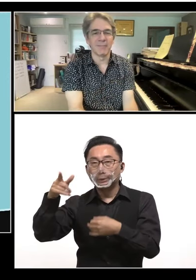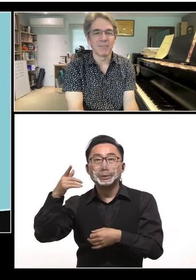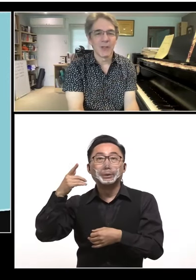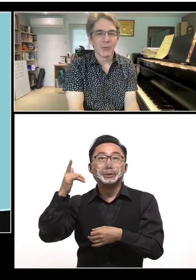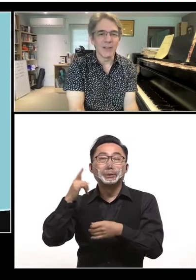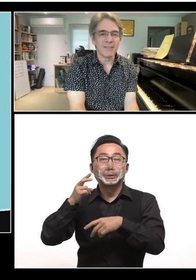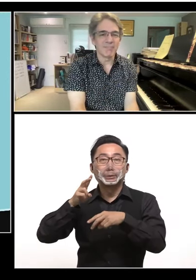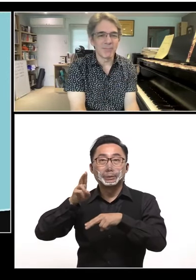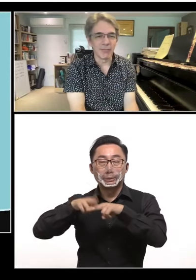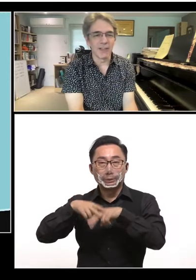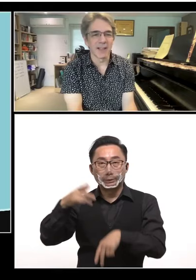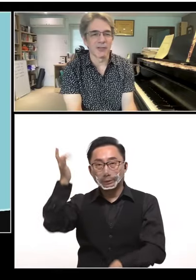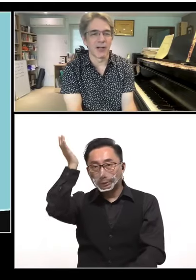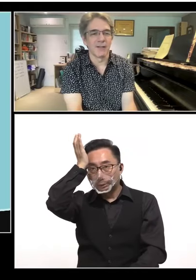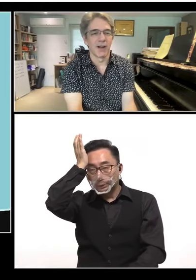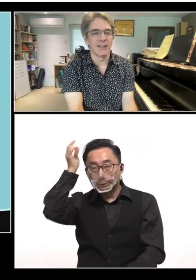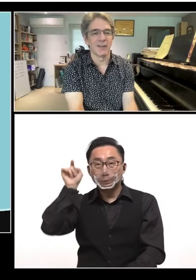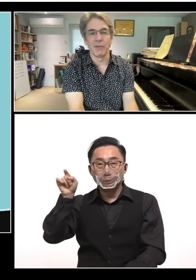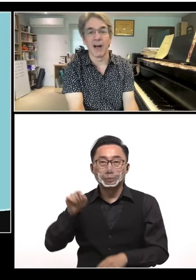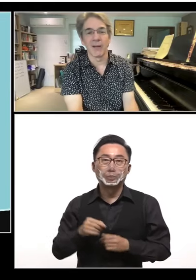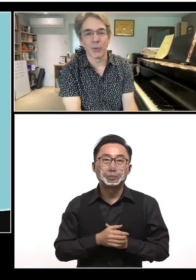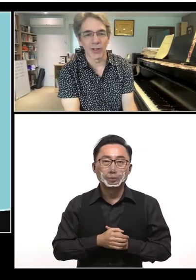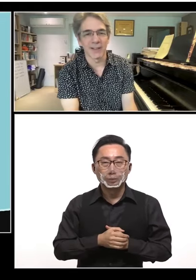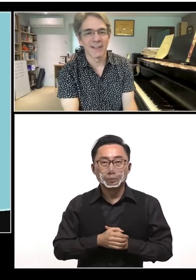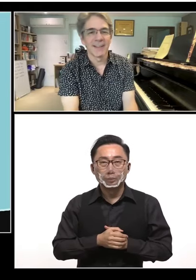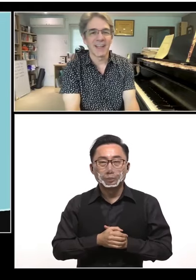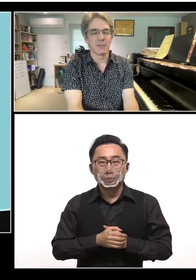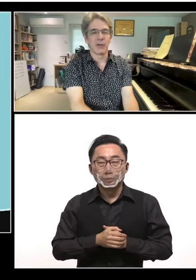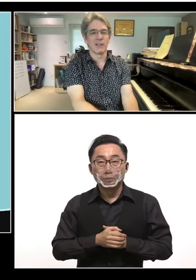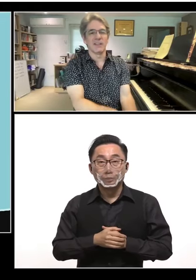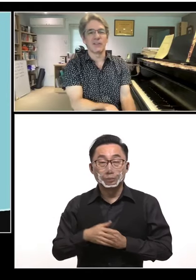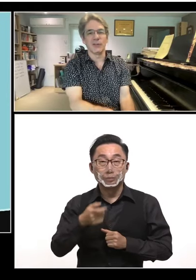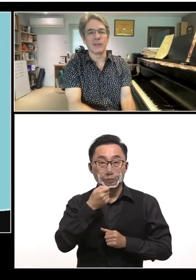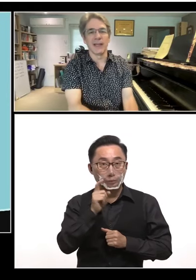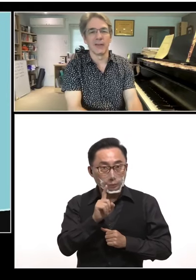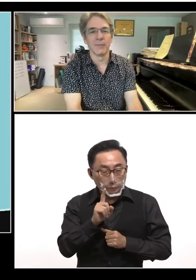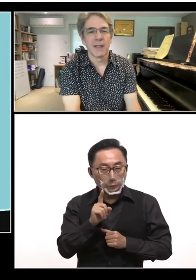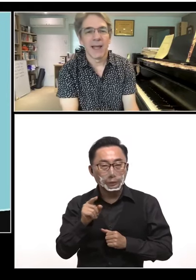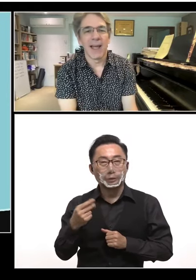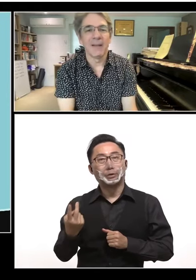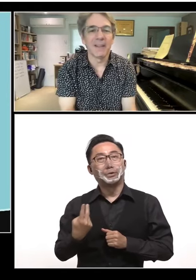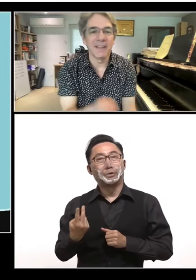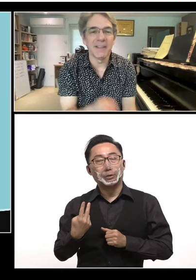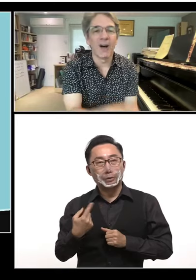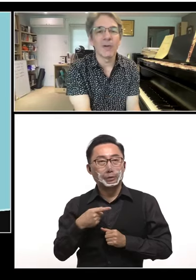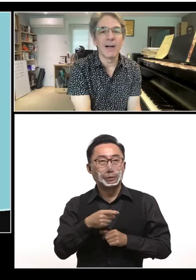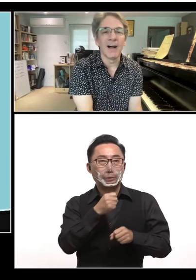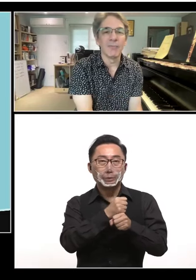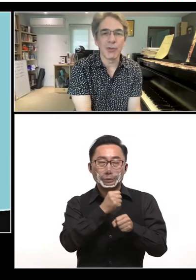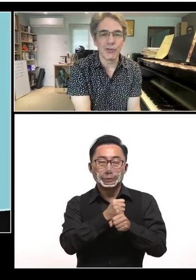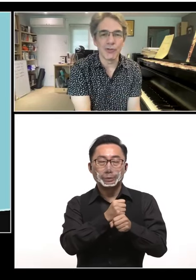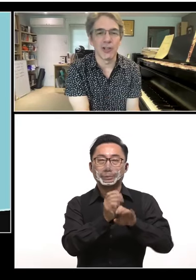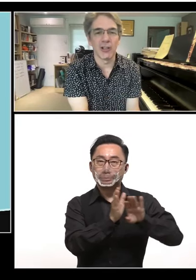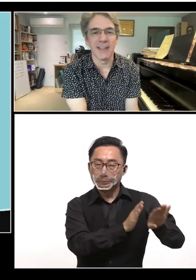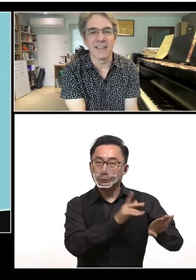but we definitely like to try to find some non-work experiences to do together. And now,